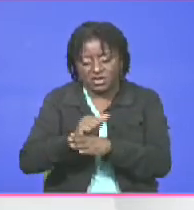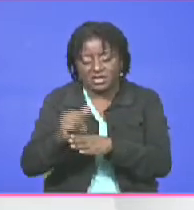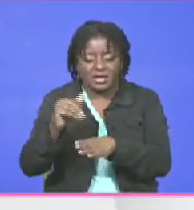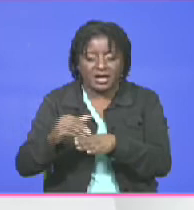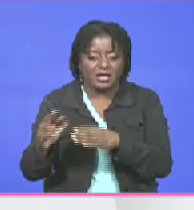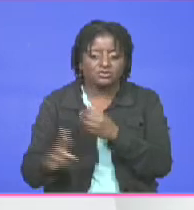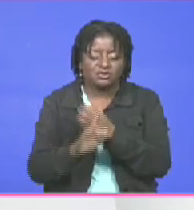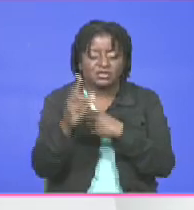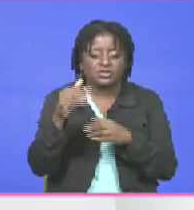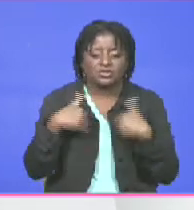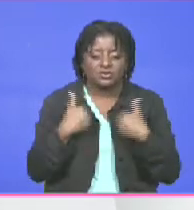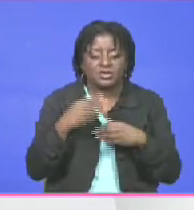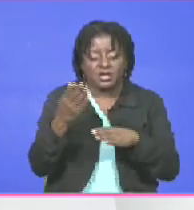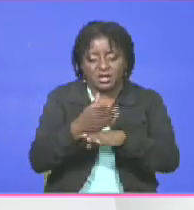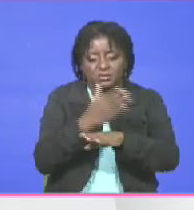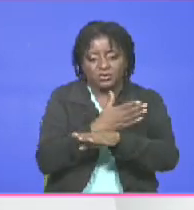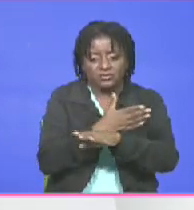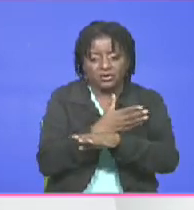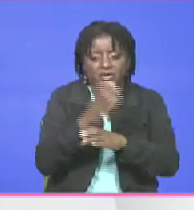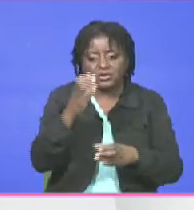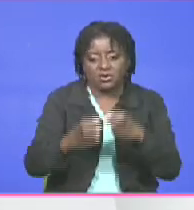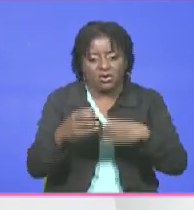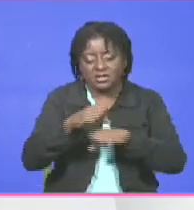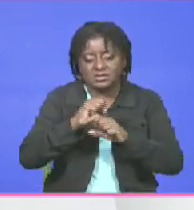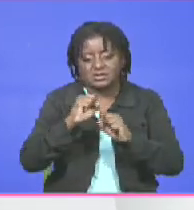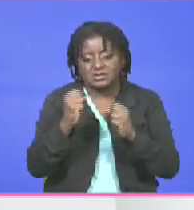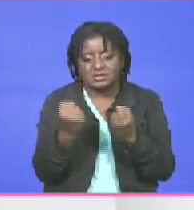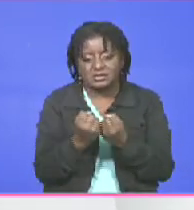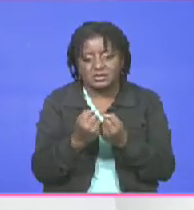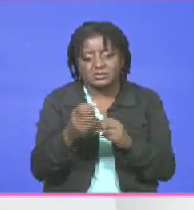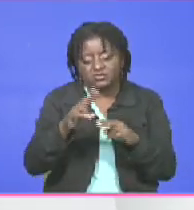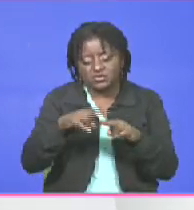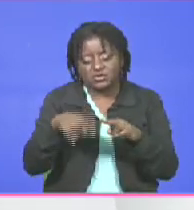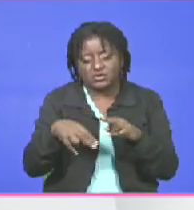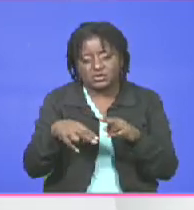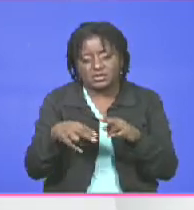of the court system and methods of reducing the recidivism rate through a parole system.